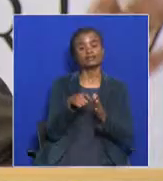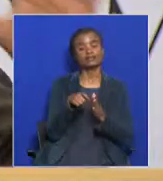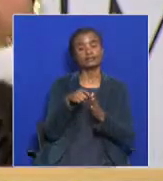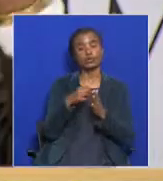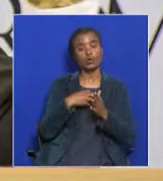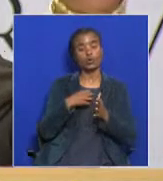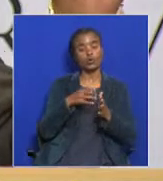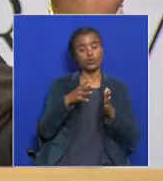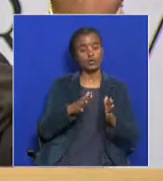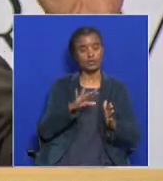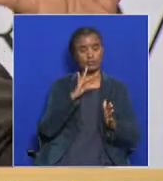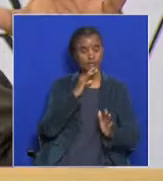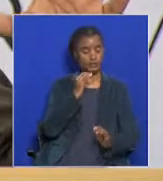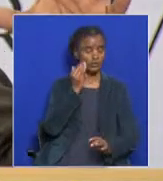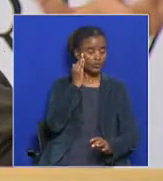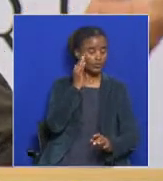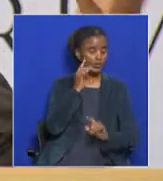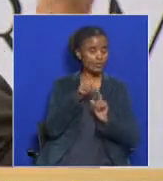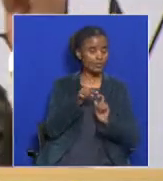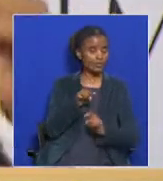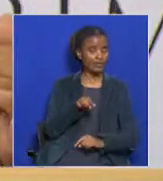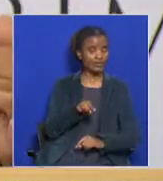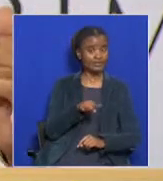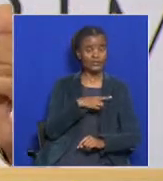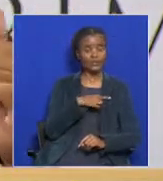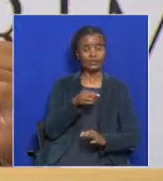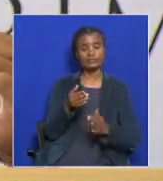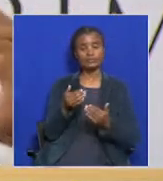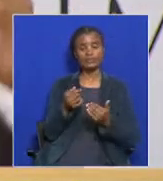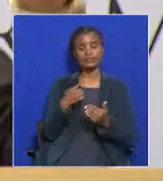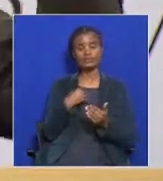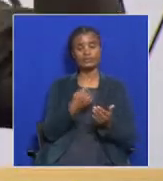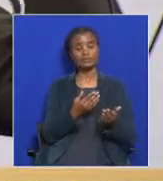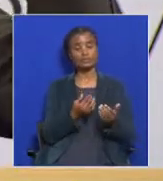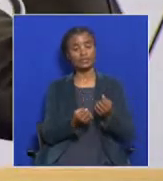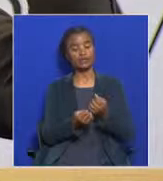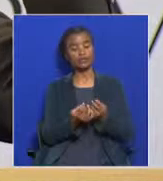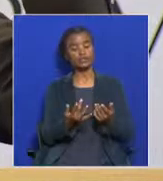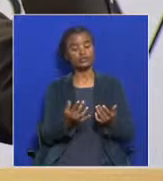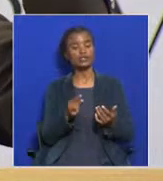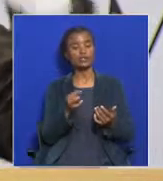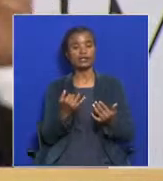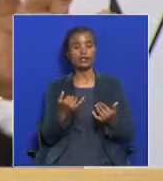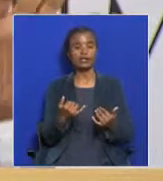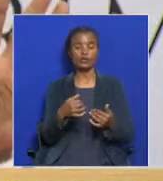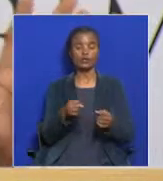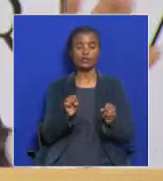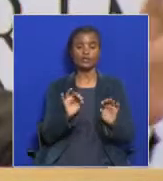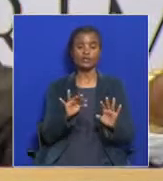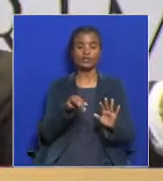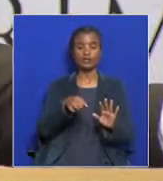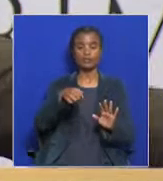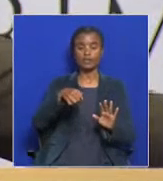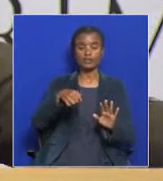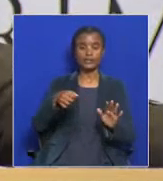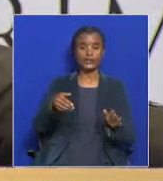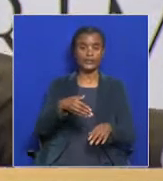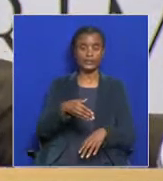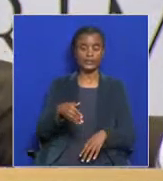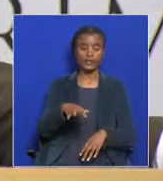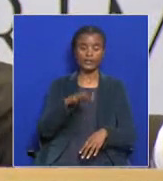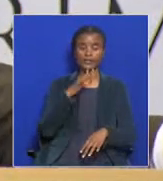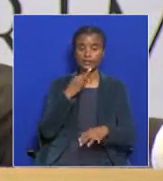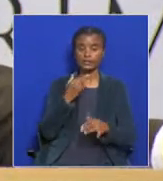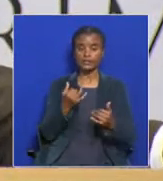expecting a certain number. Now there are 10 bags short, which amounts to the weight that cocaine would have taken up.